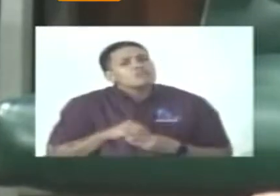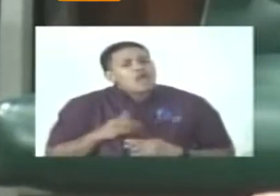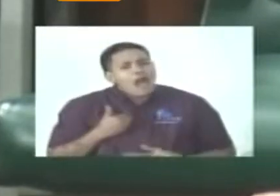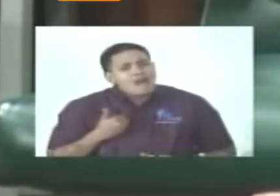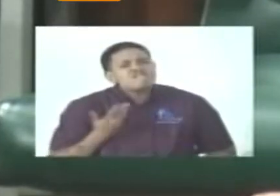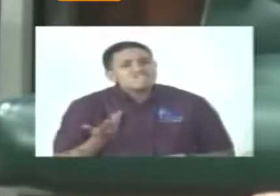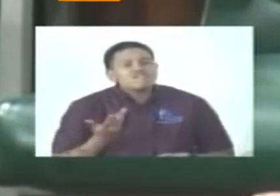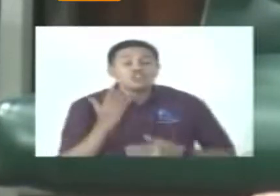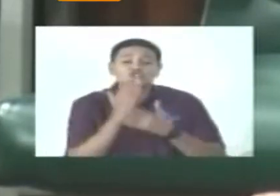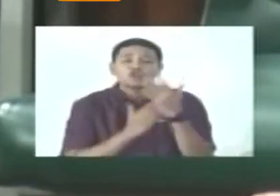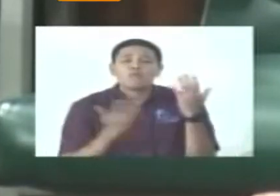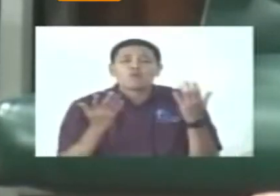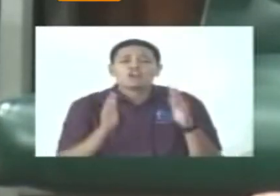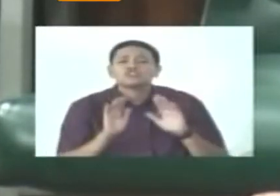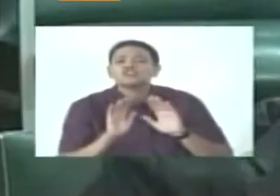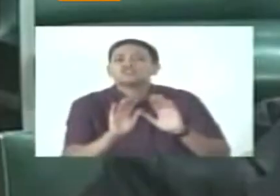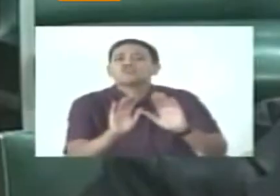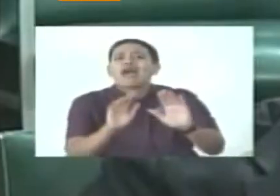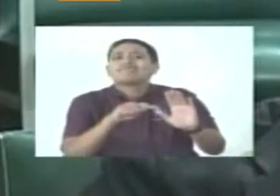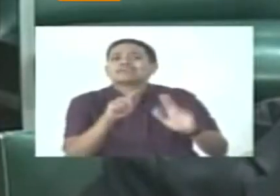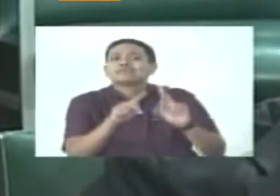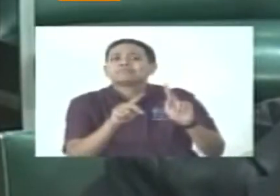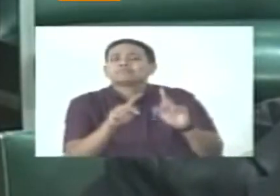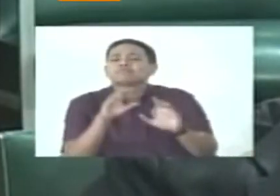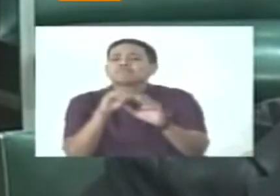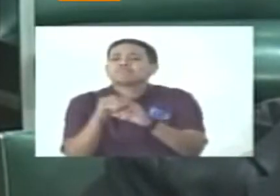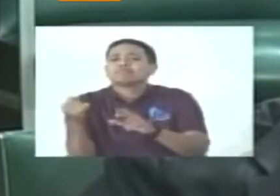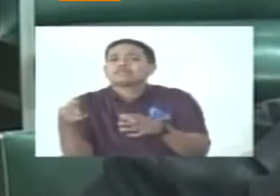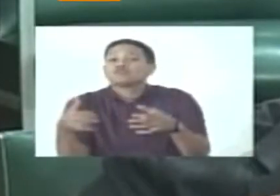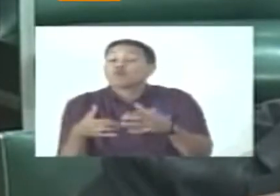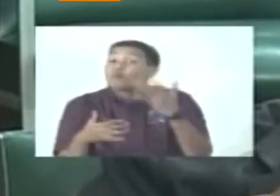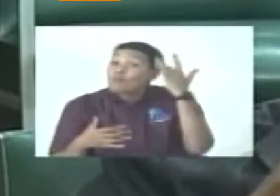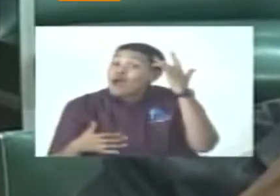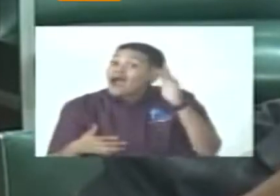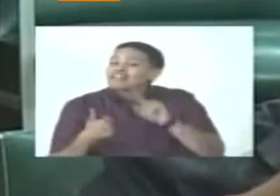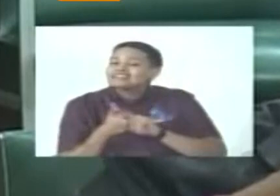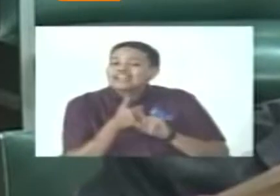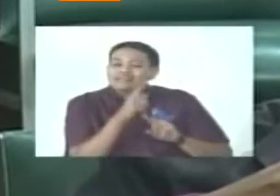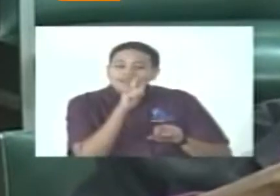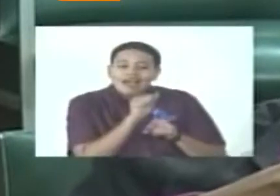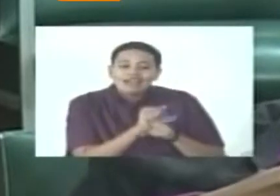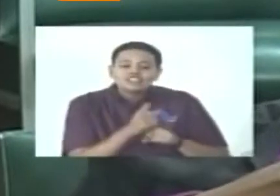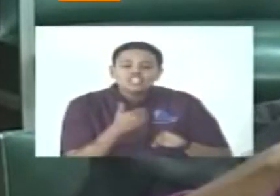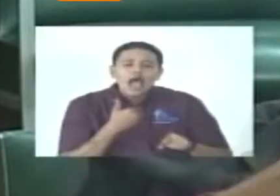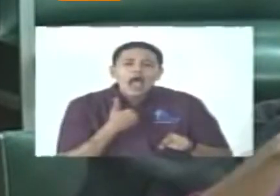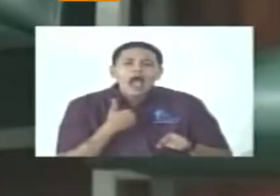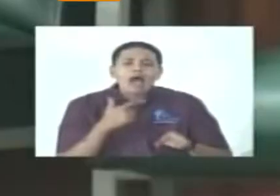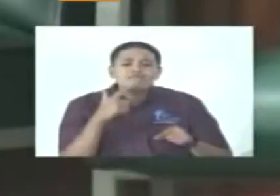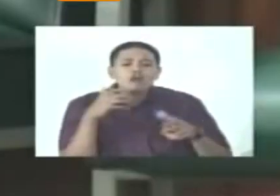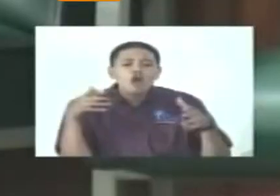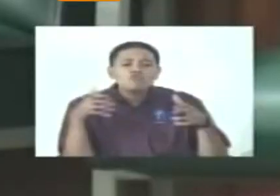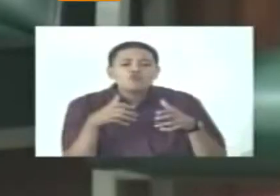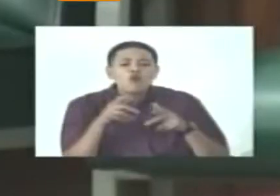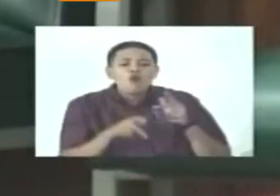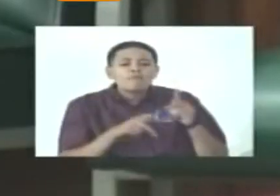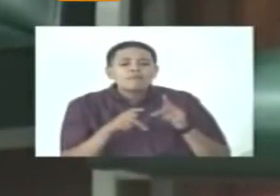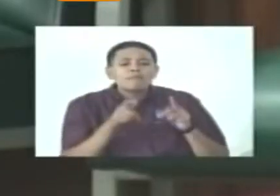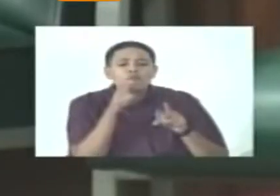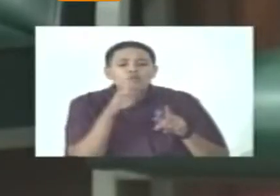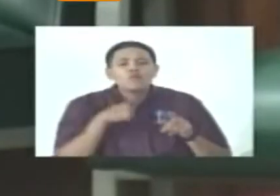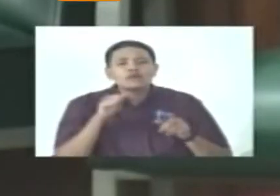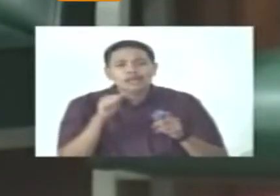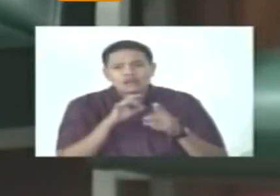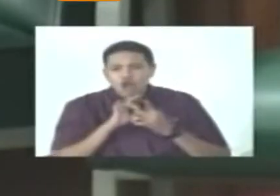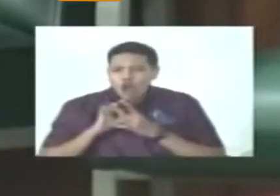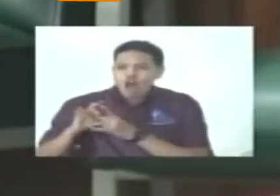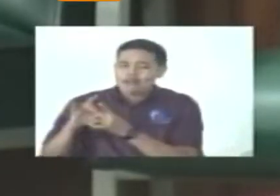some of what drives these persons to be members of gang is because they actually have a group of persons with whom they can